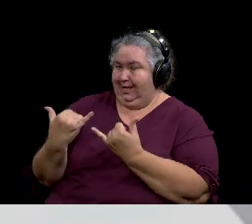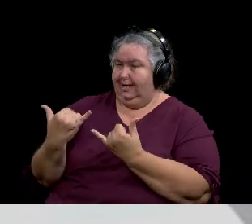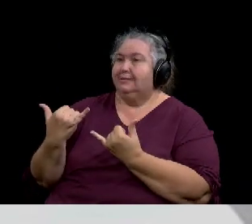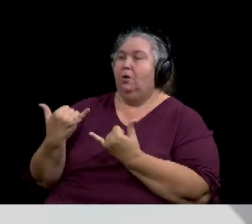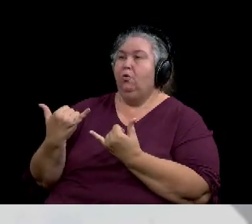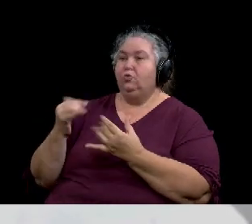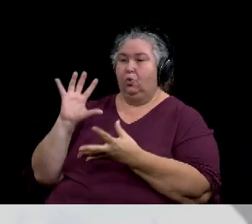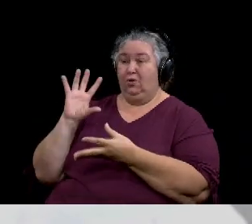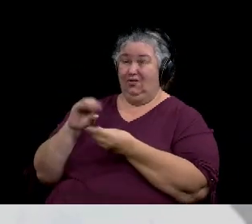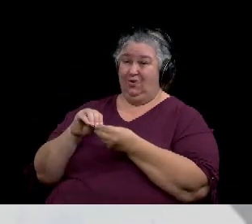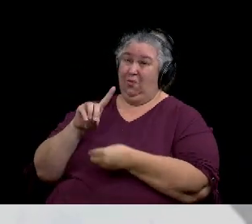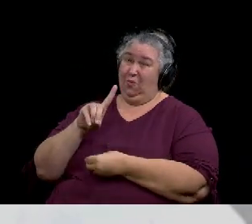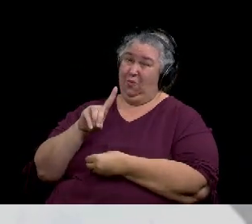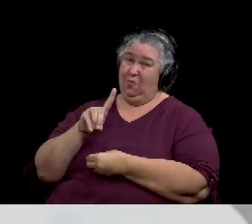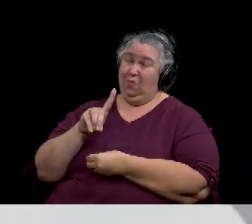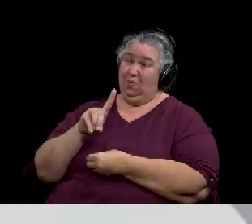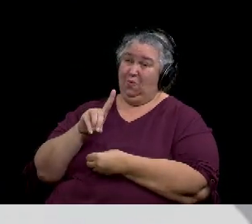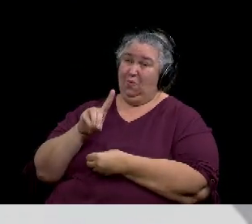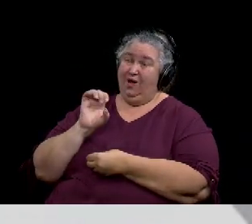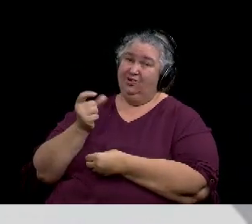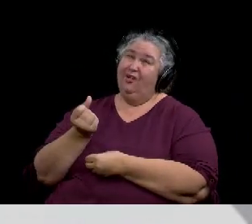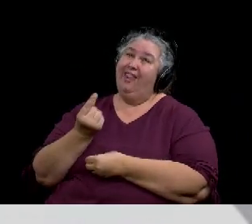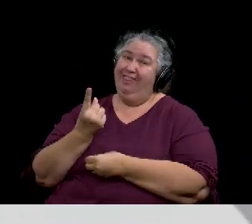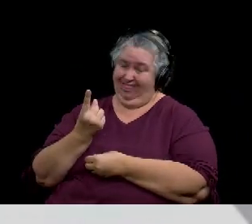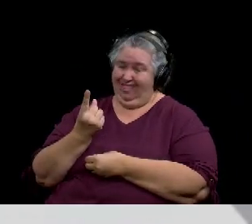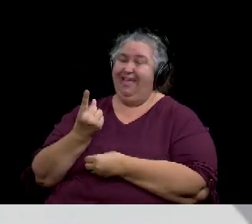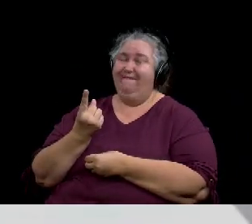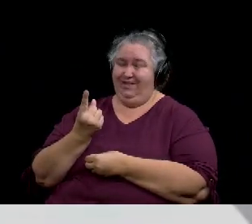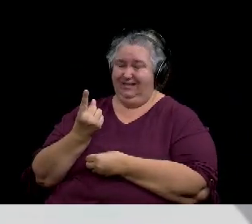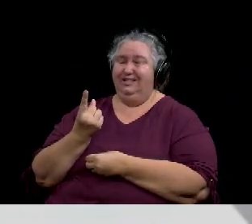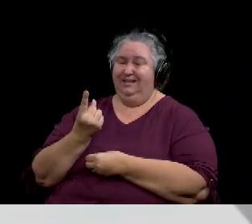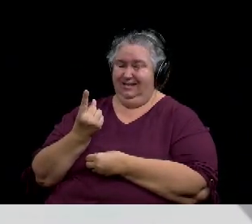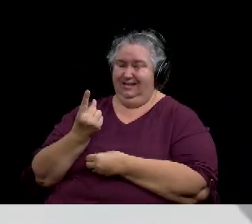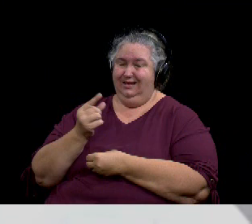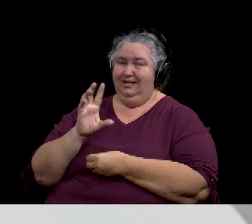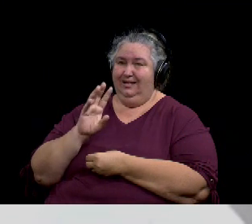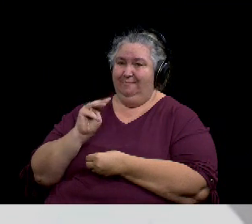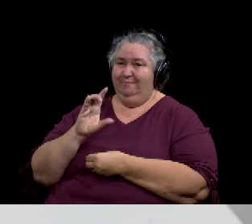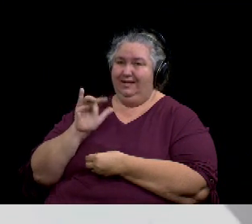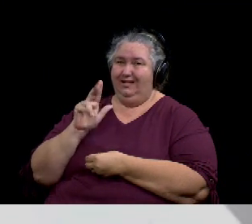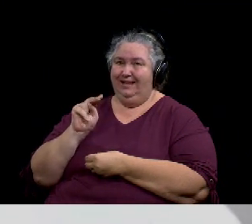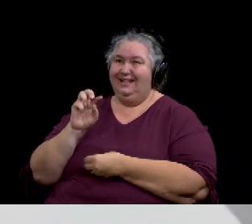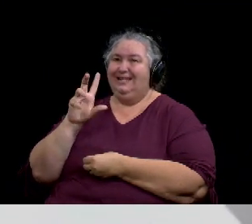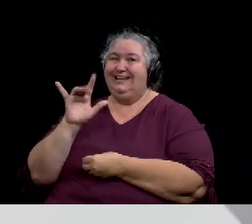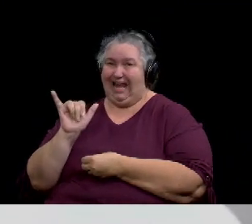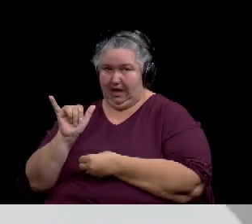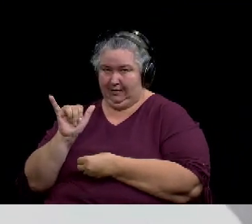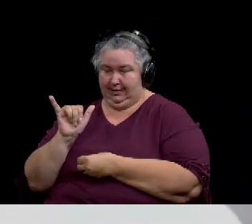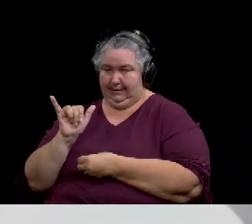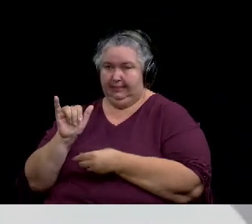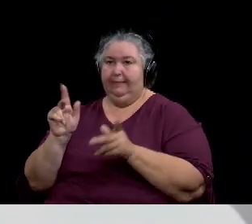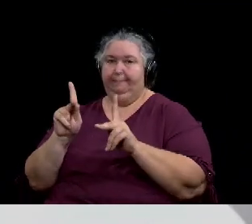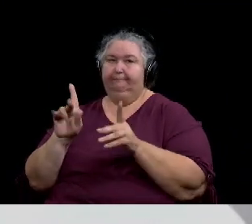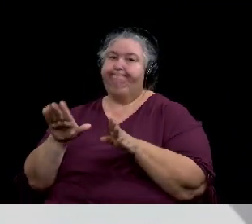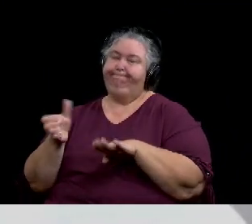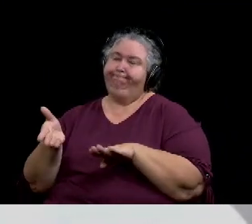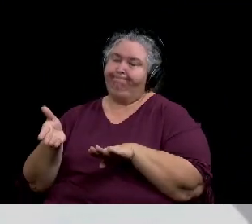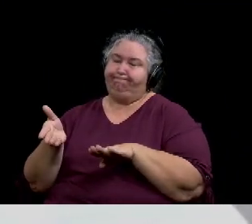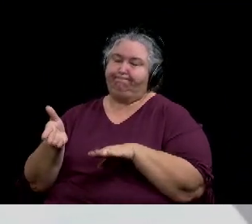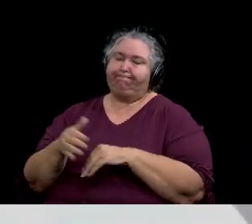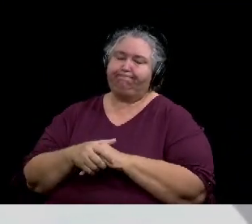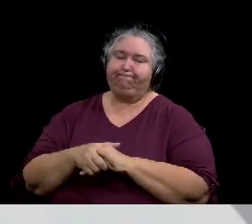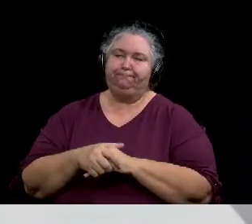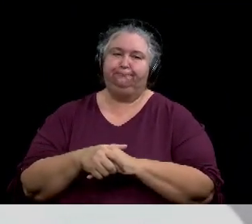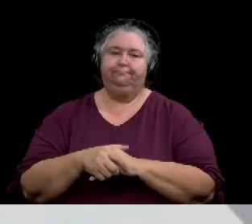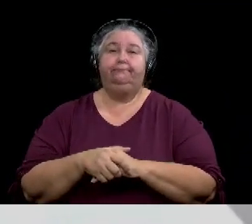remains at 111 community members who have died from COVID-19. There have been